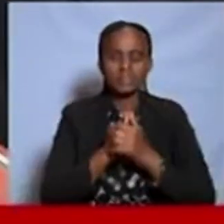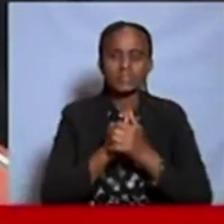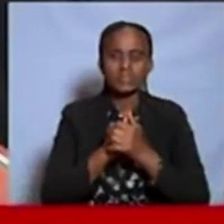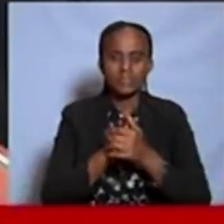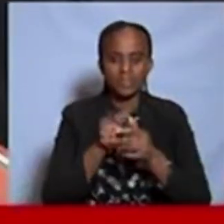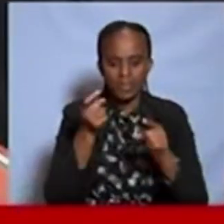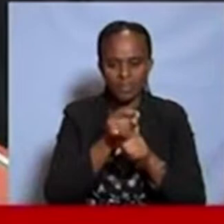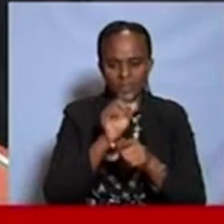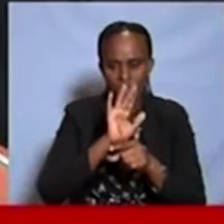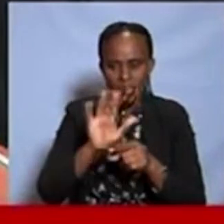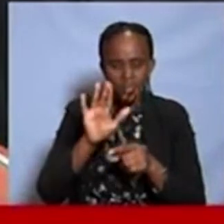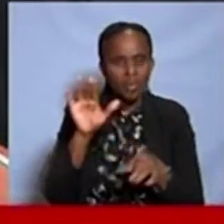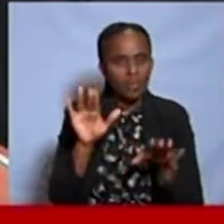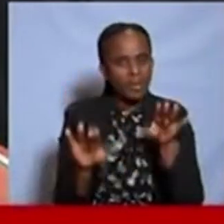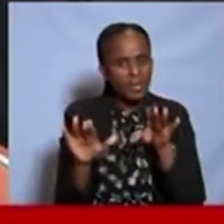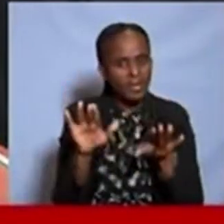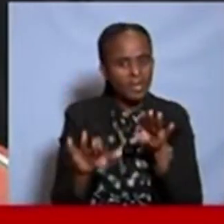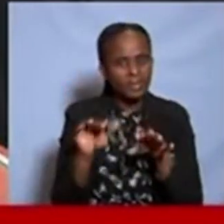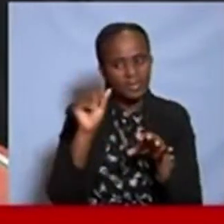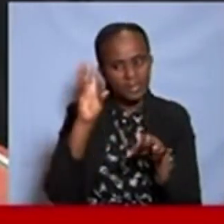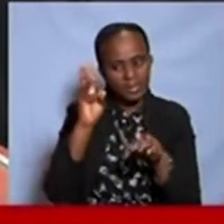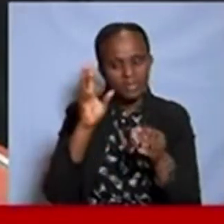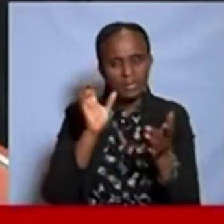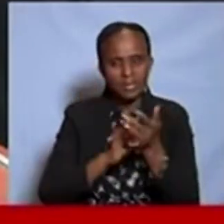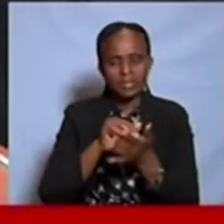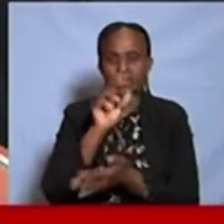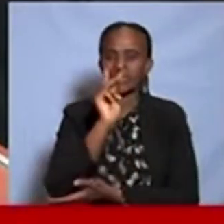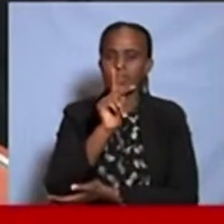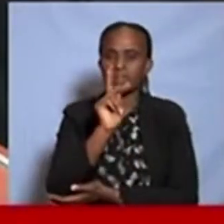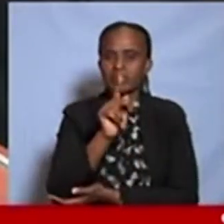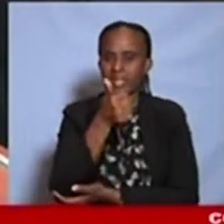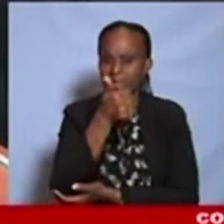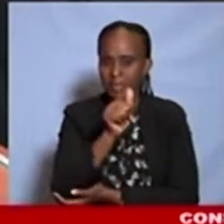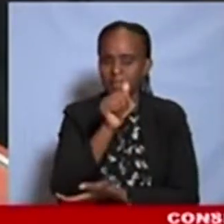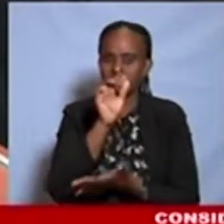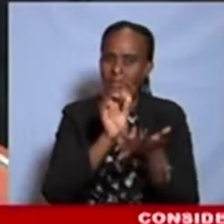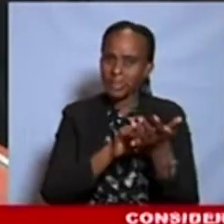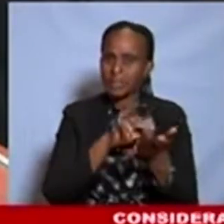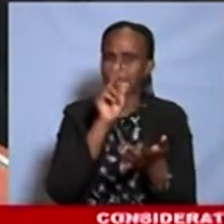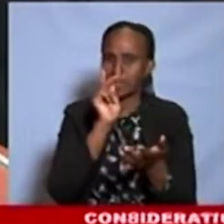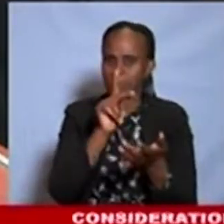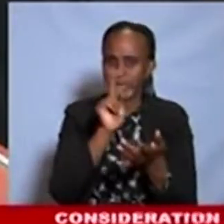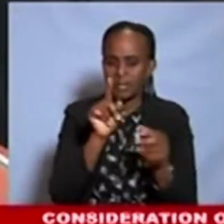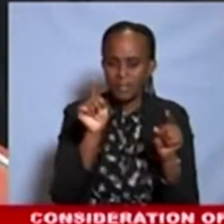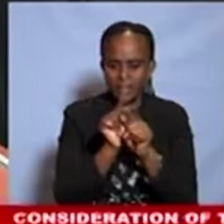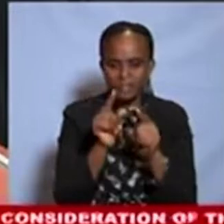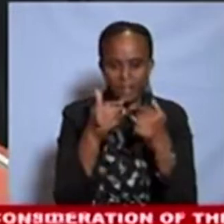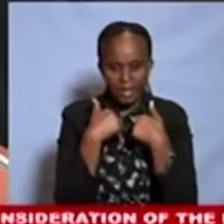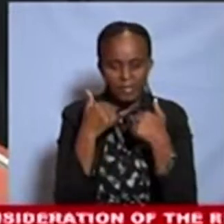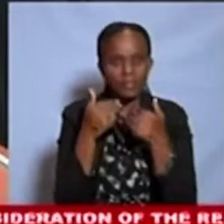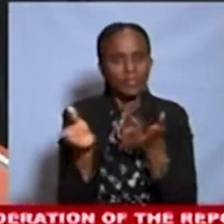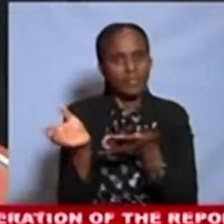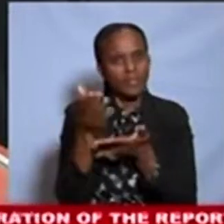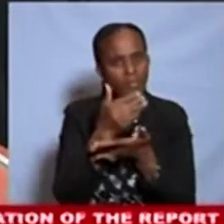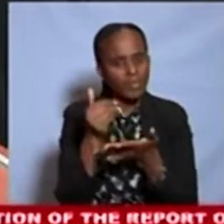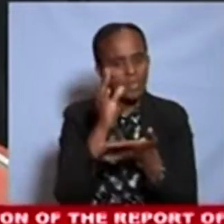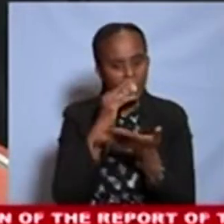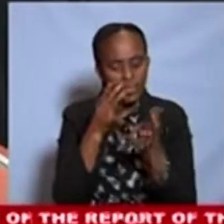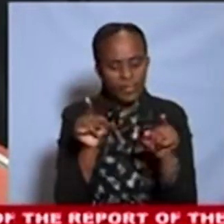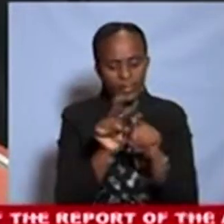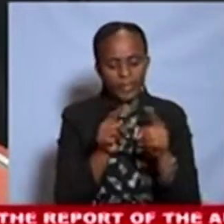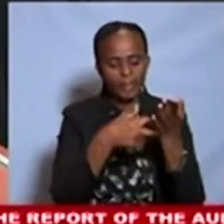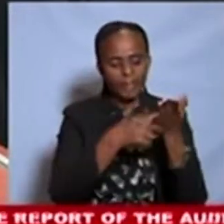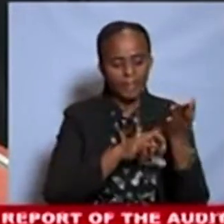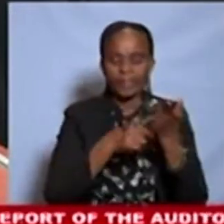out of the outstanding balance of 16,000 kwacha, 10,000 kwacha has been collected and the receipts